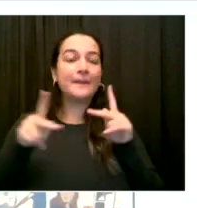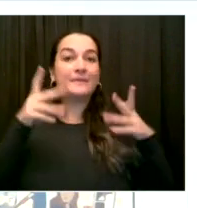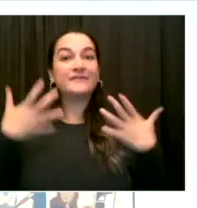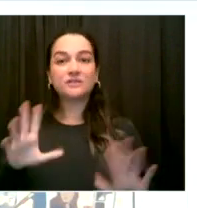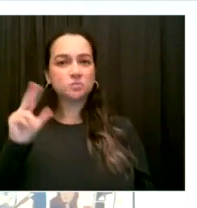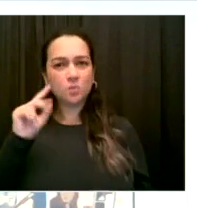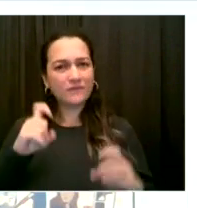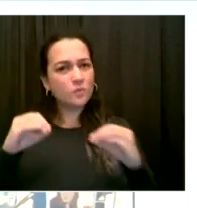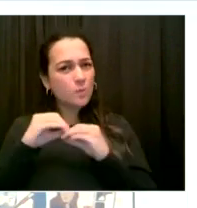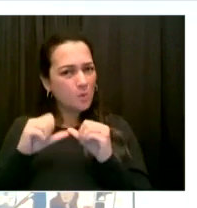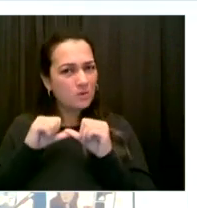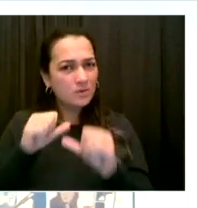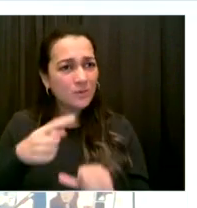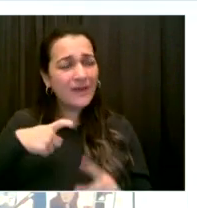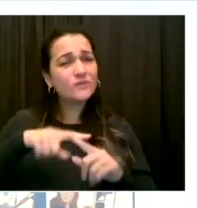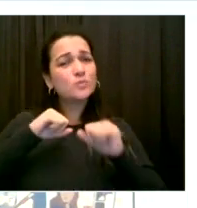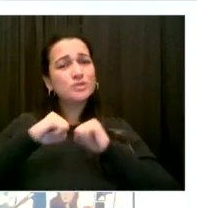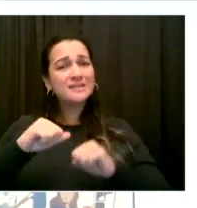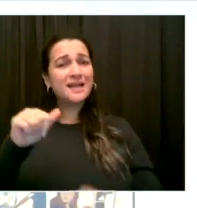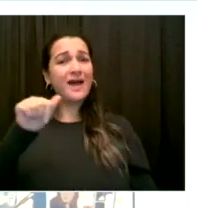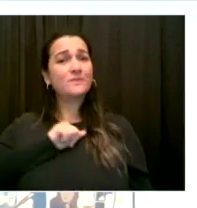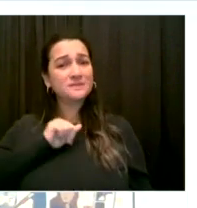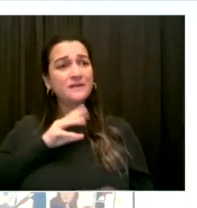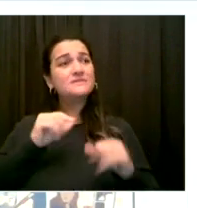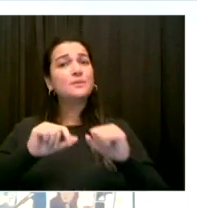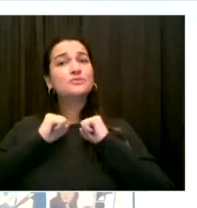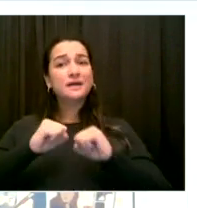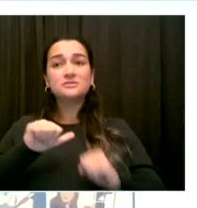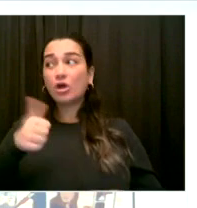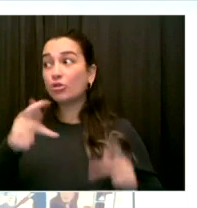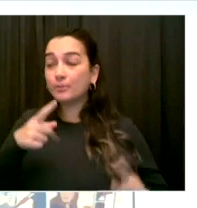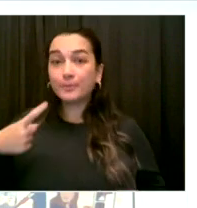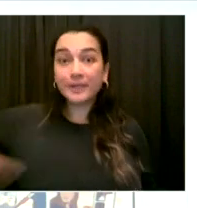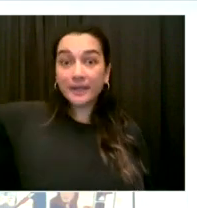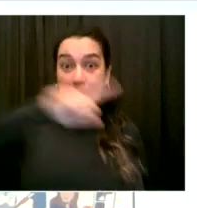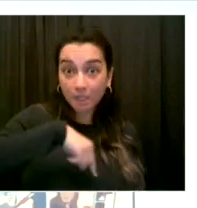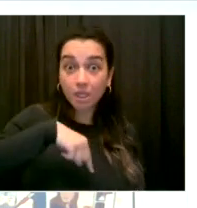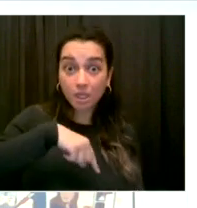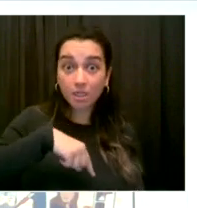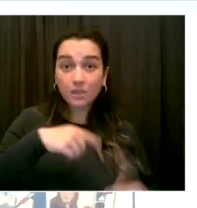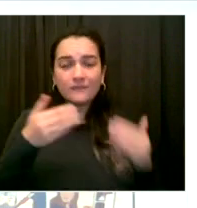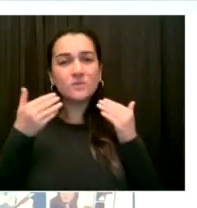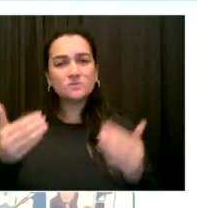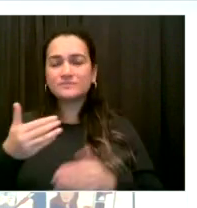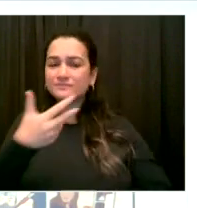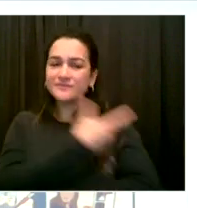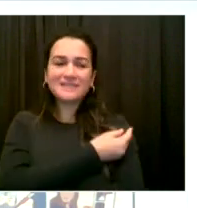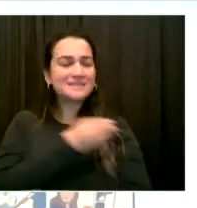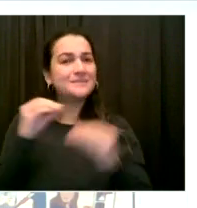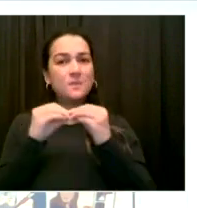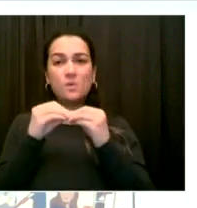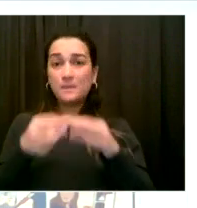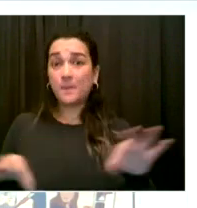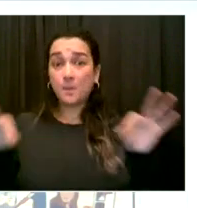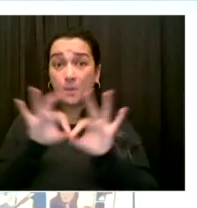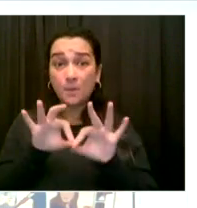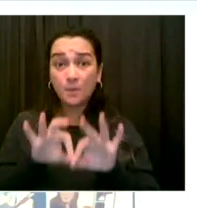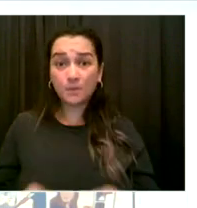course, but growingly as we see more and more people getting vaccinated across New York City, that gives